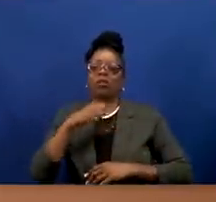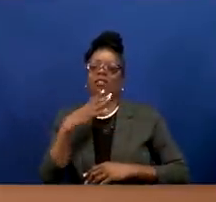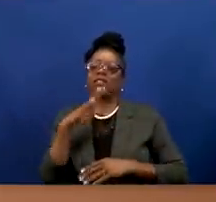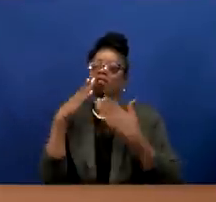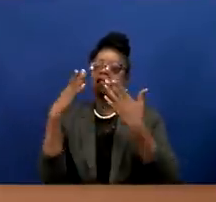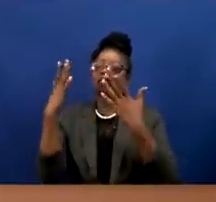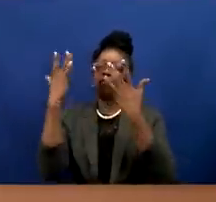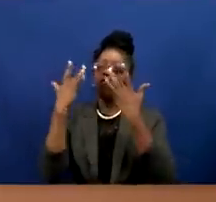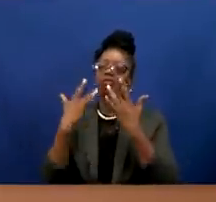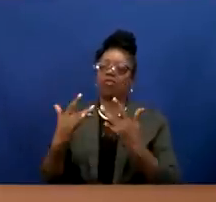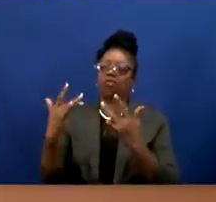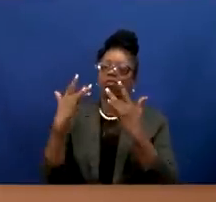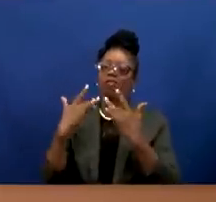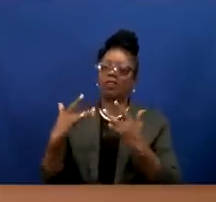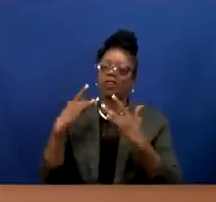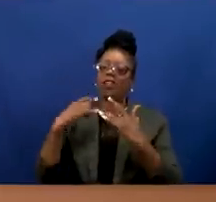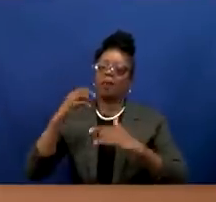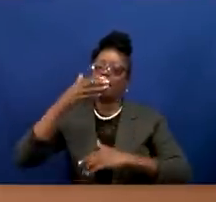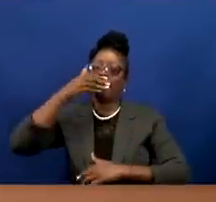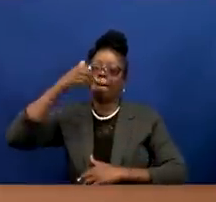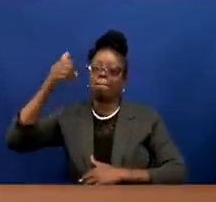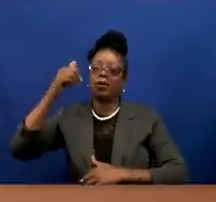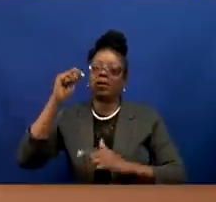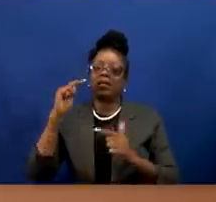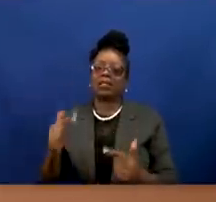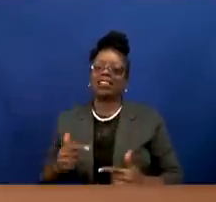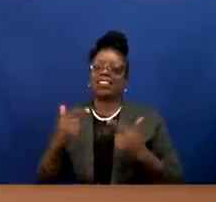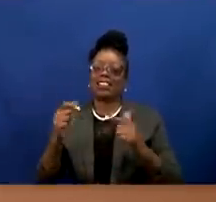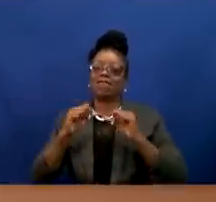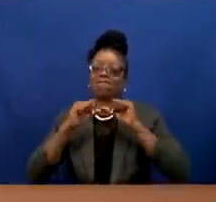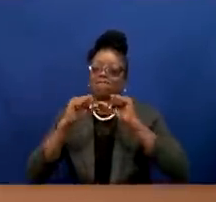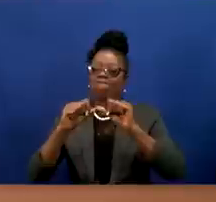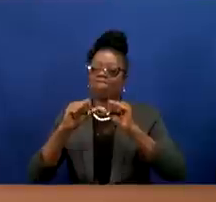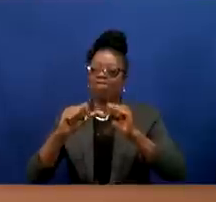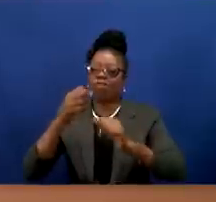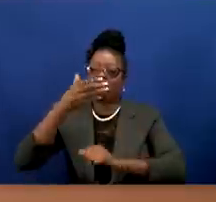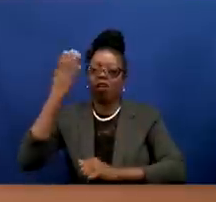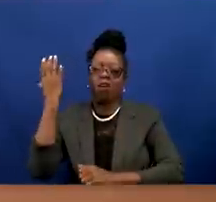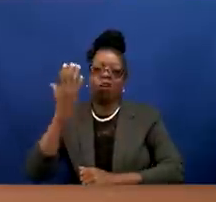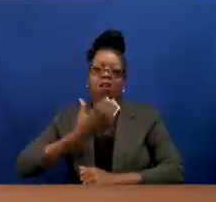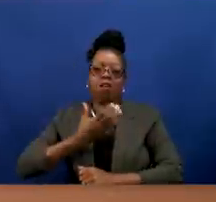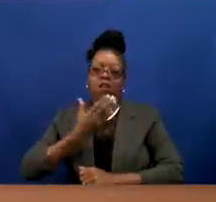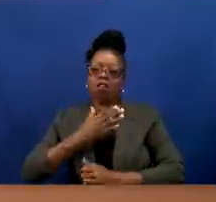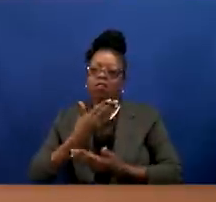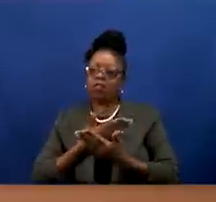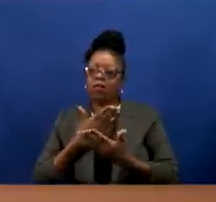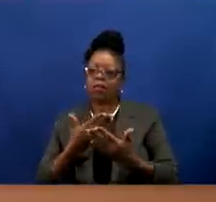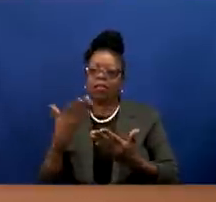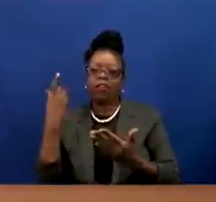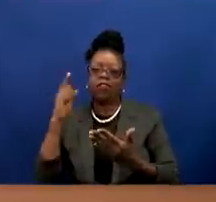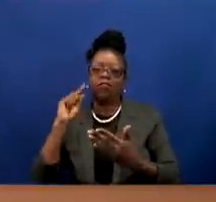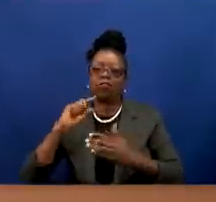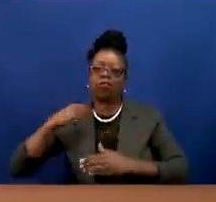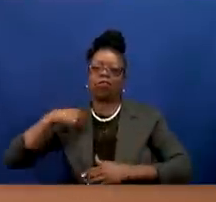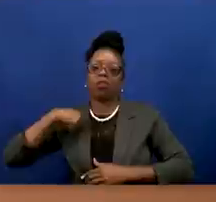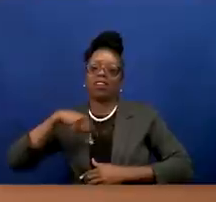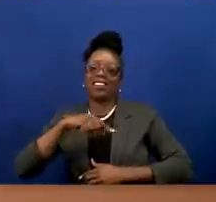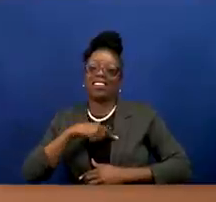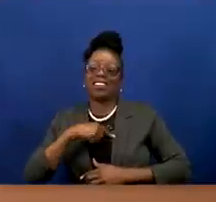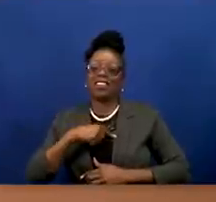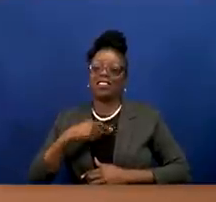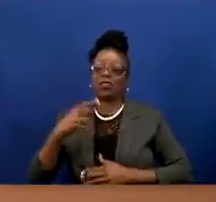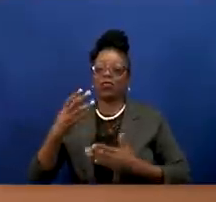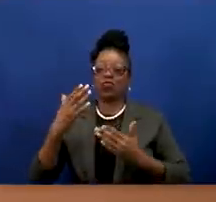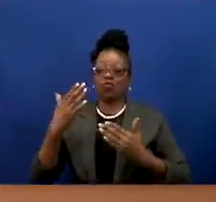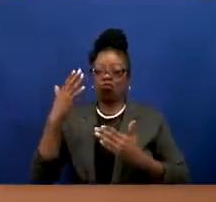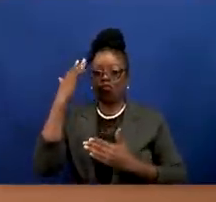than life. We thank you that you keep on doing great things for us, whereof we are glad. This day we give you praise